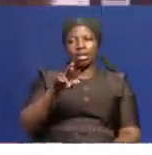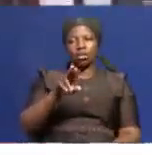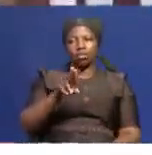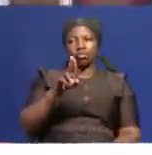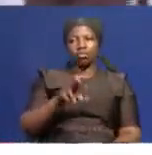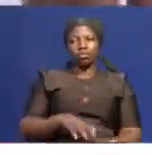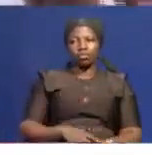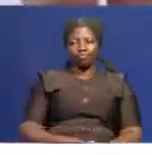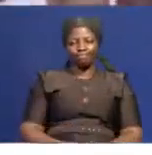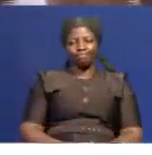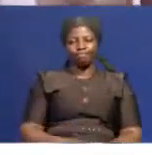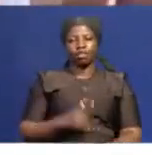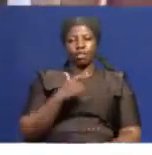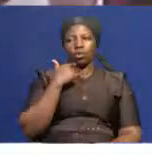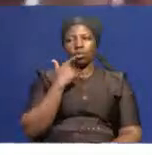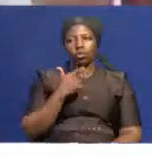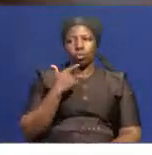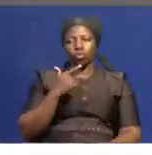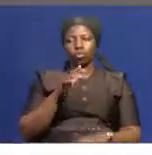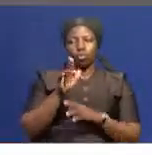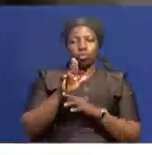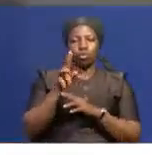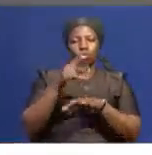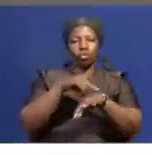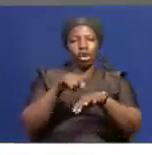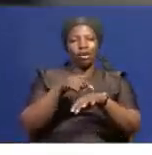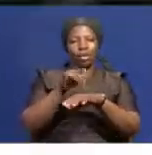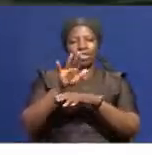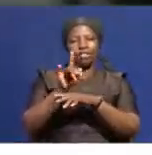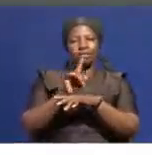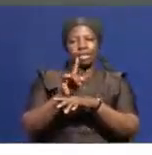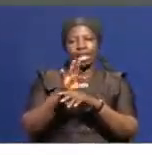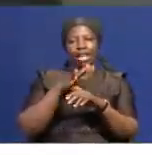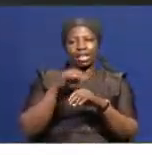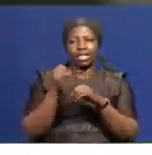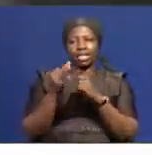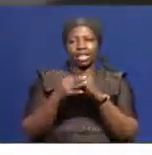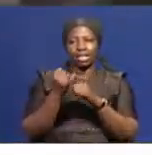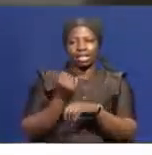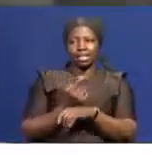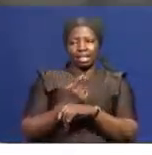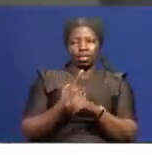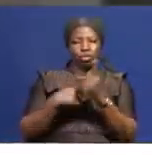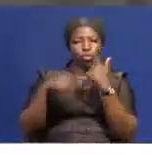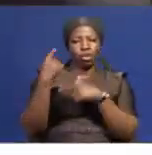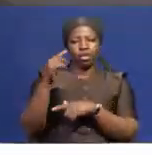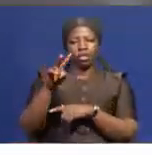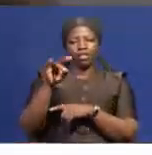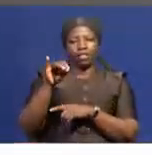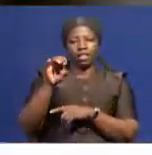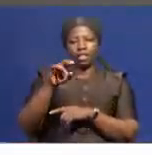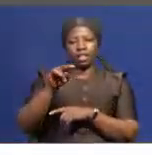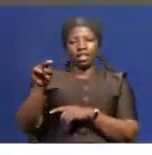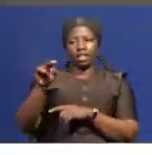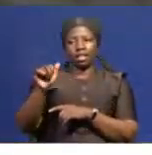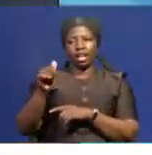bronze medalist, who set a course record of 2 hours, 5 minutes, and 8 seconds to win the Vienna City Marathon last year.